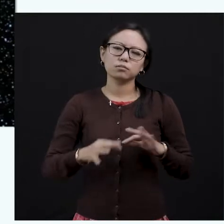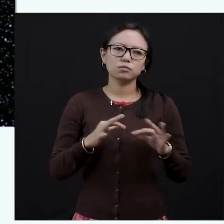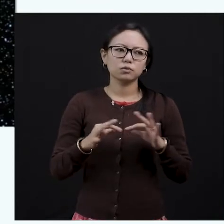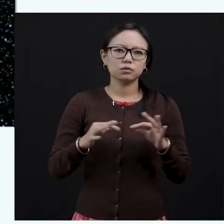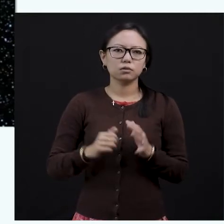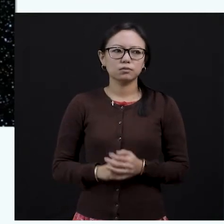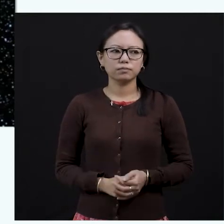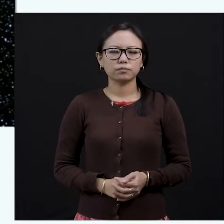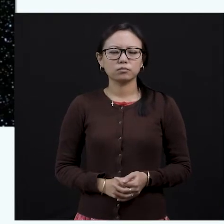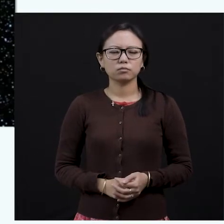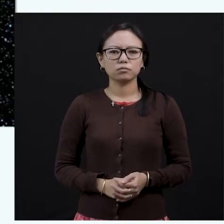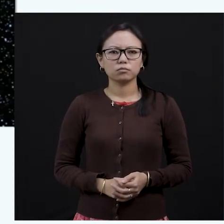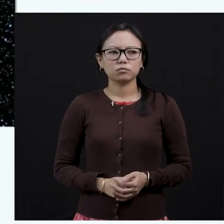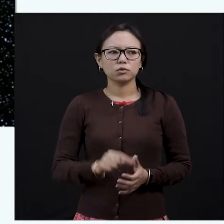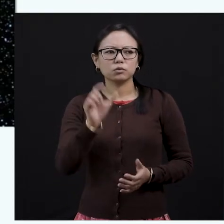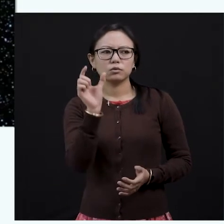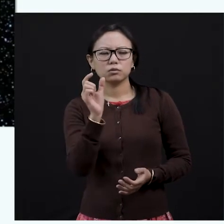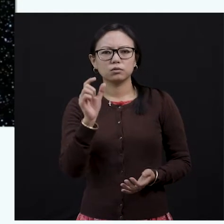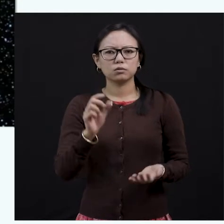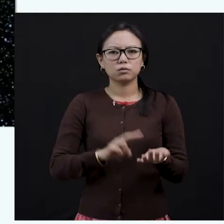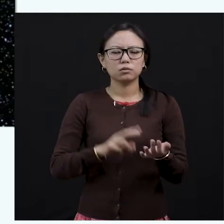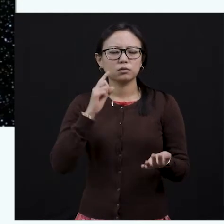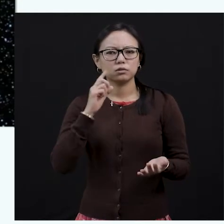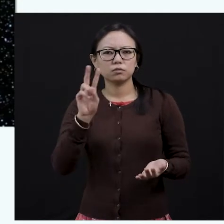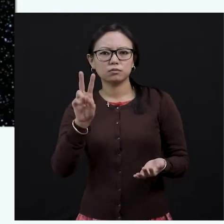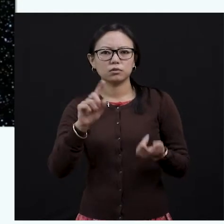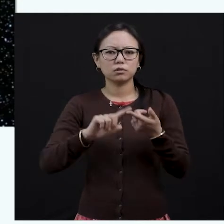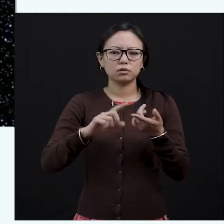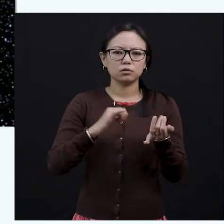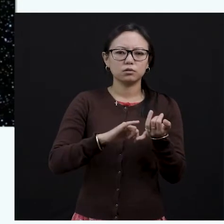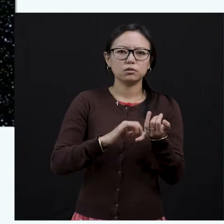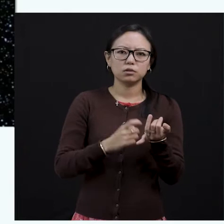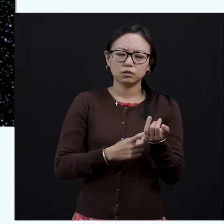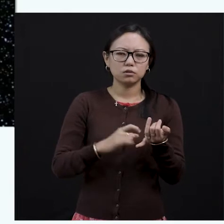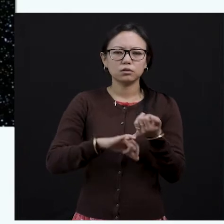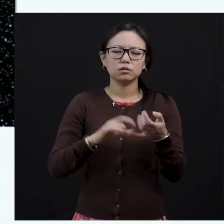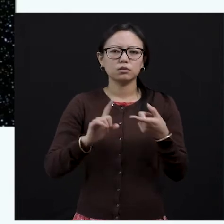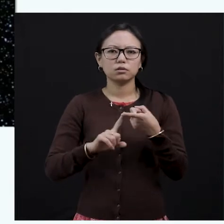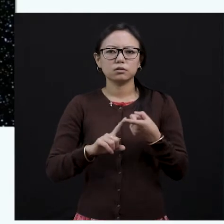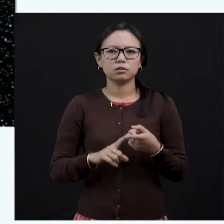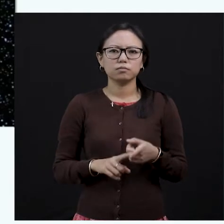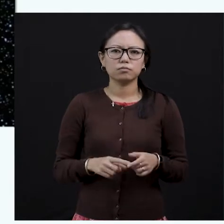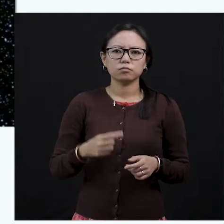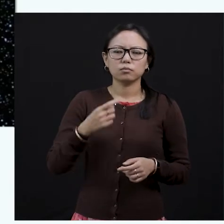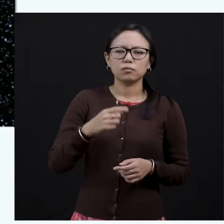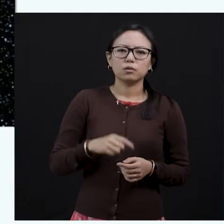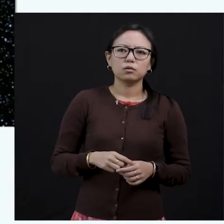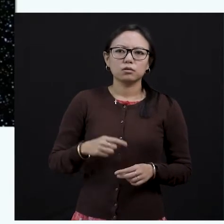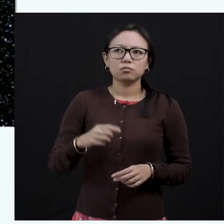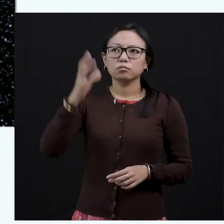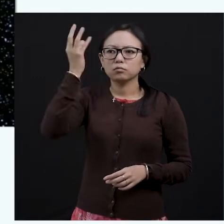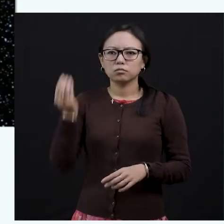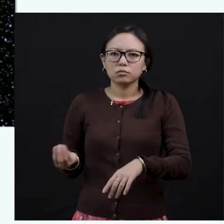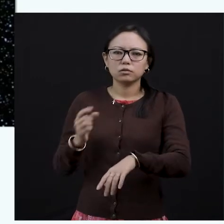the universe, you can also see the universe during a clear night. Whenever there are no clouds, if you